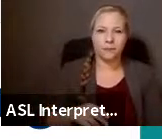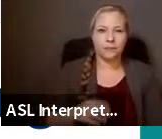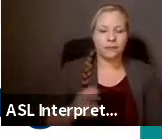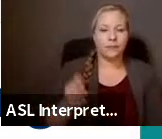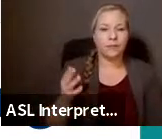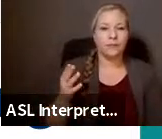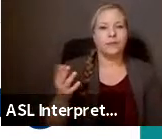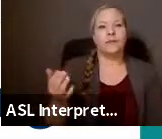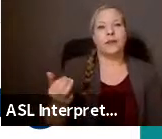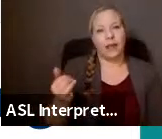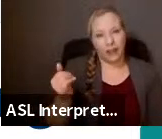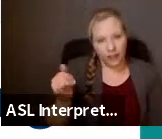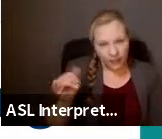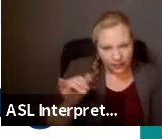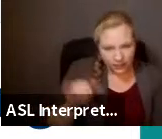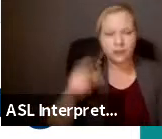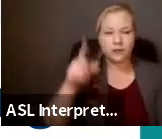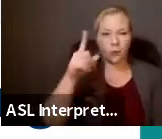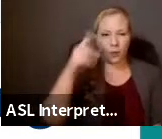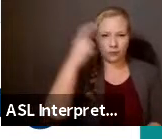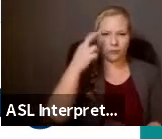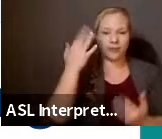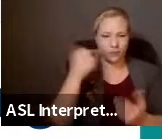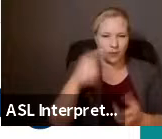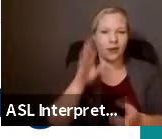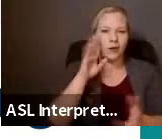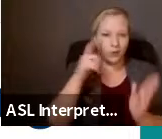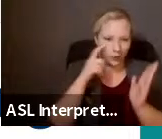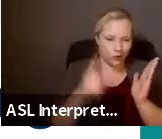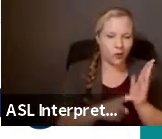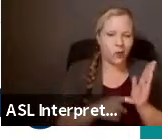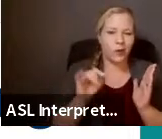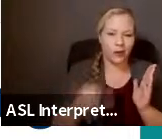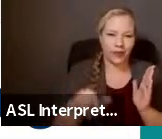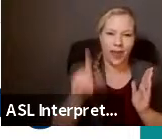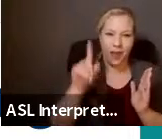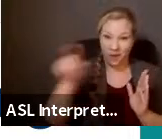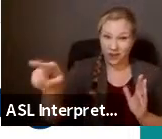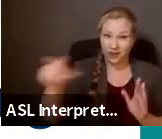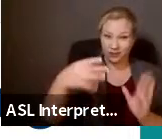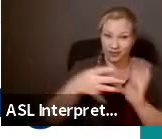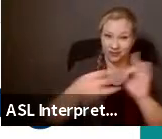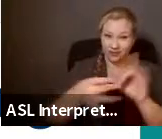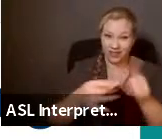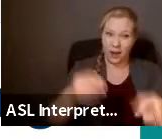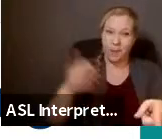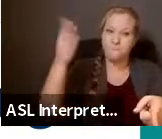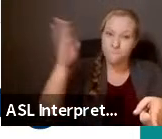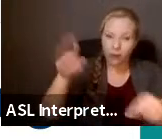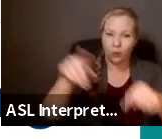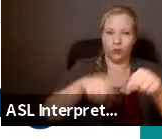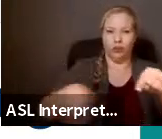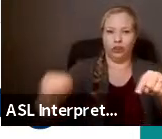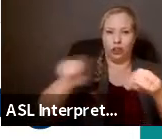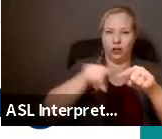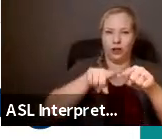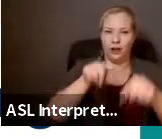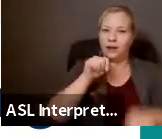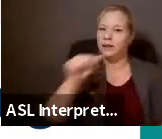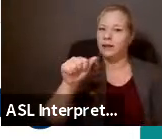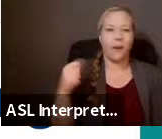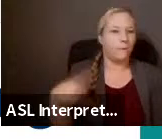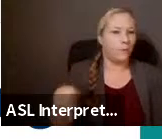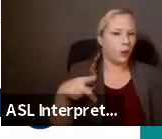one of the reasons why you'll notice that particular interchange that you called out is circled in blue. It's a